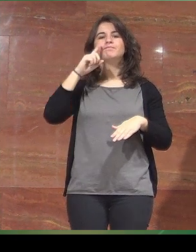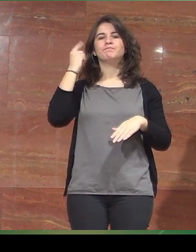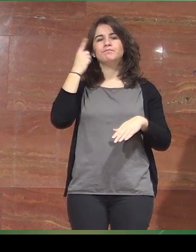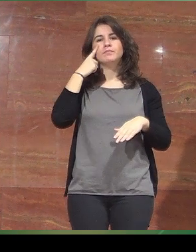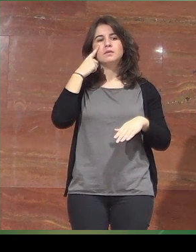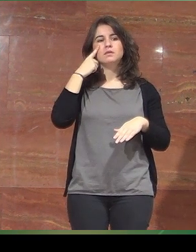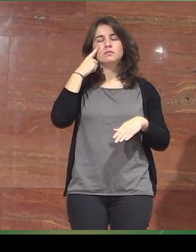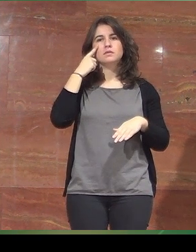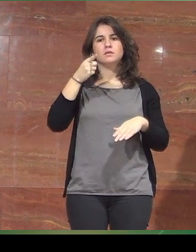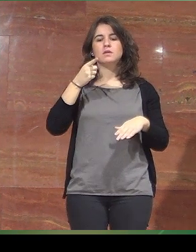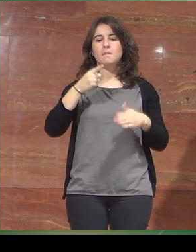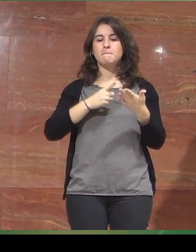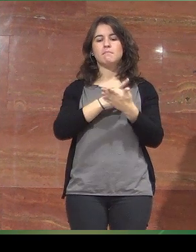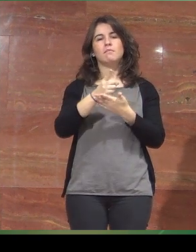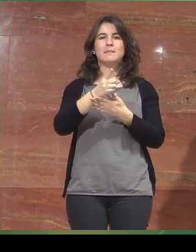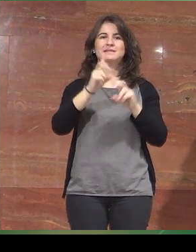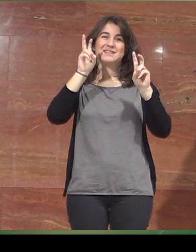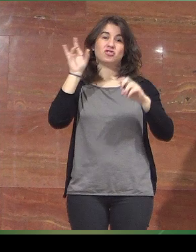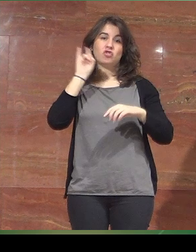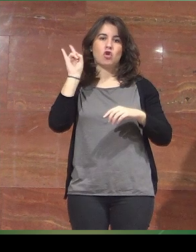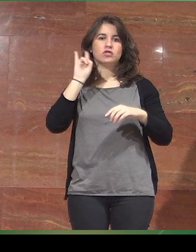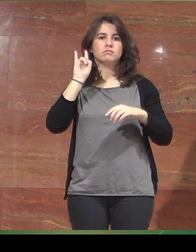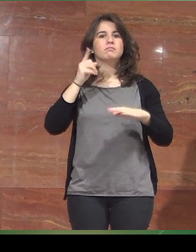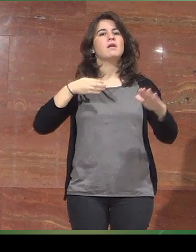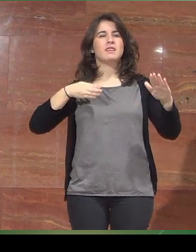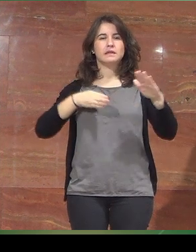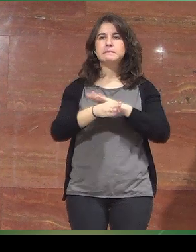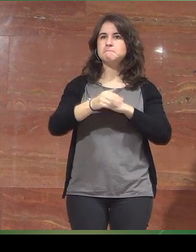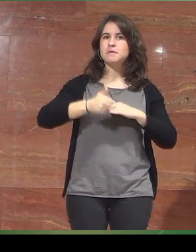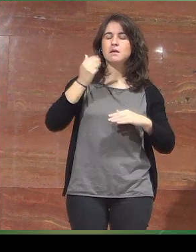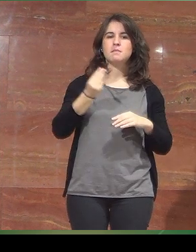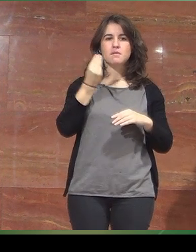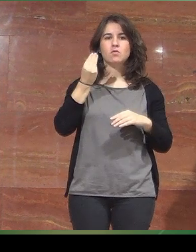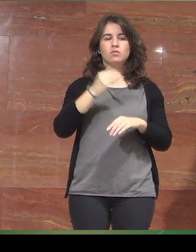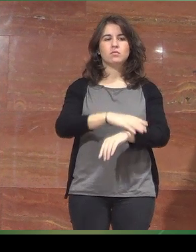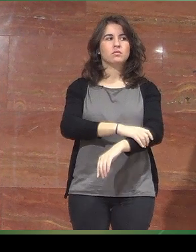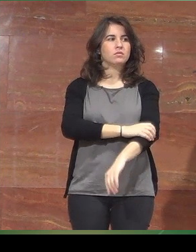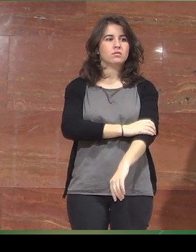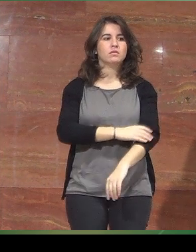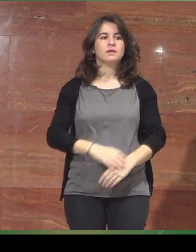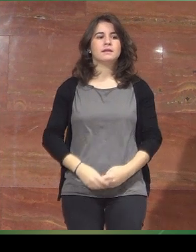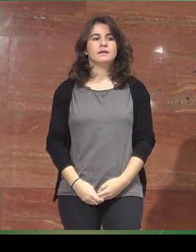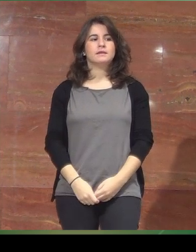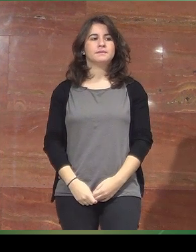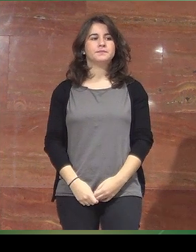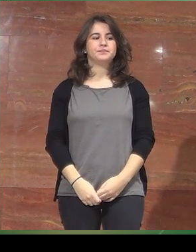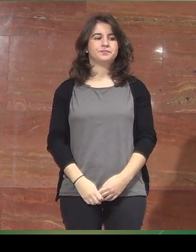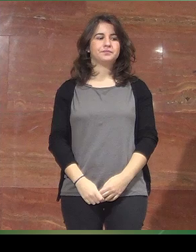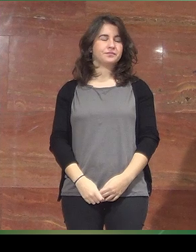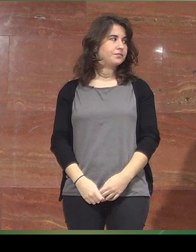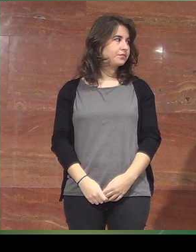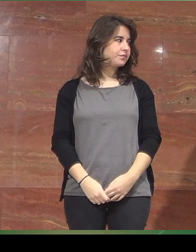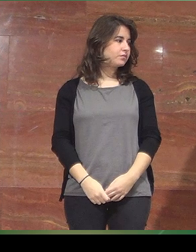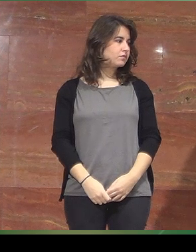than north-up. It took out that layer of having to orientate yourself in